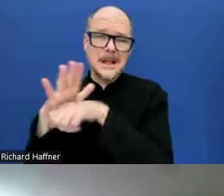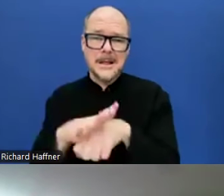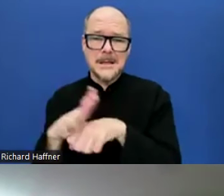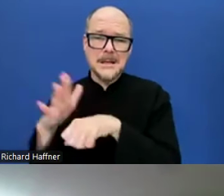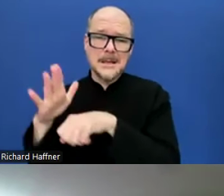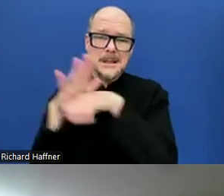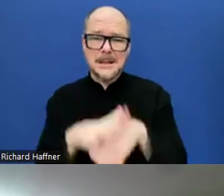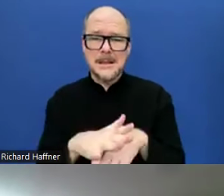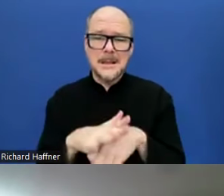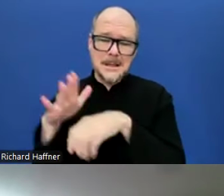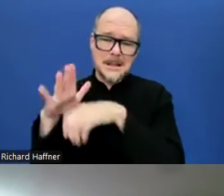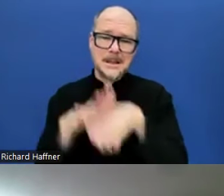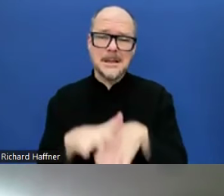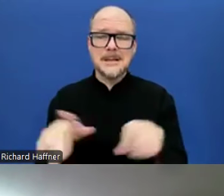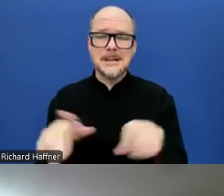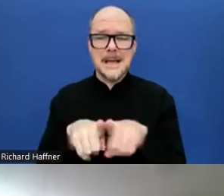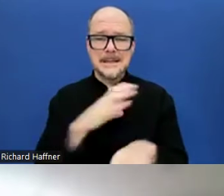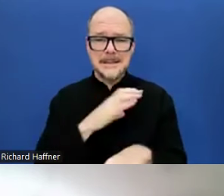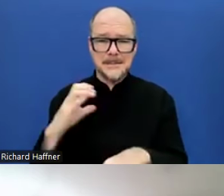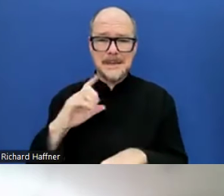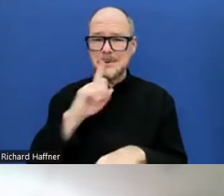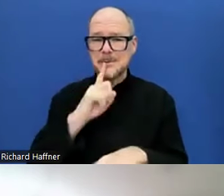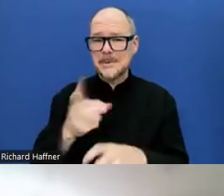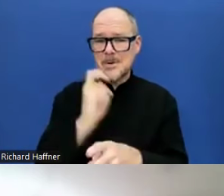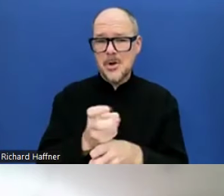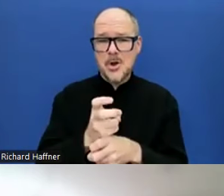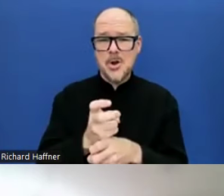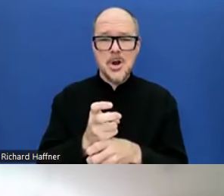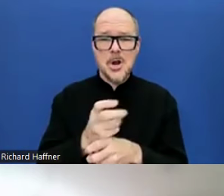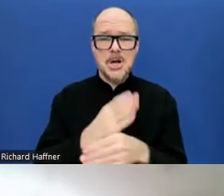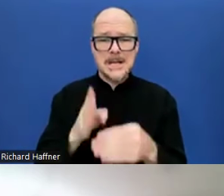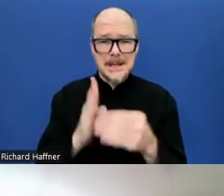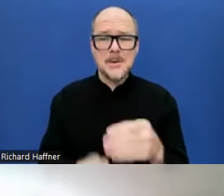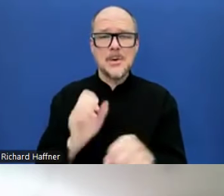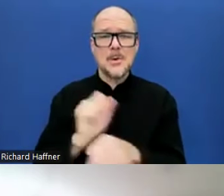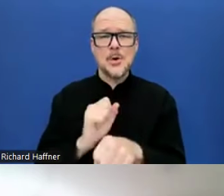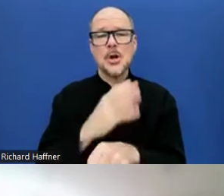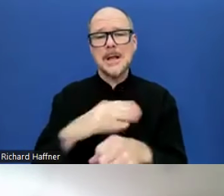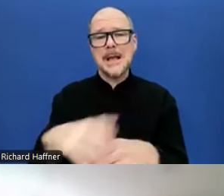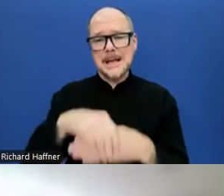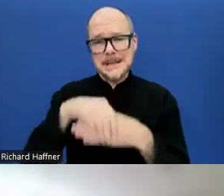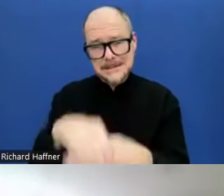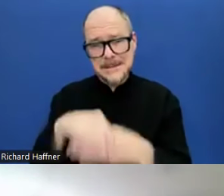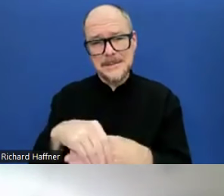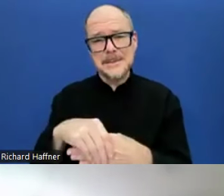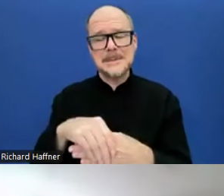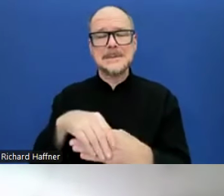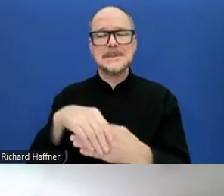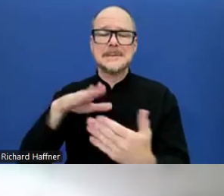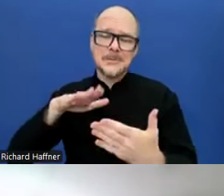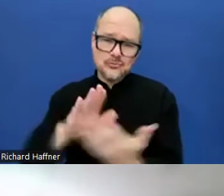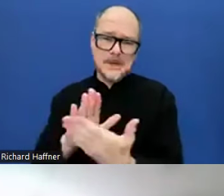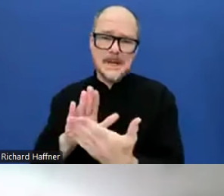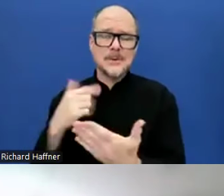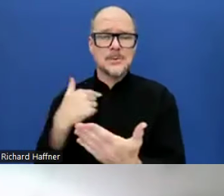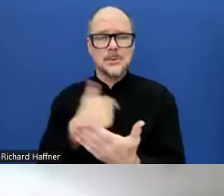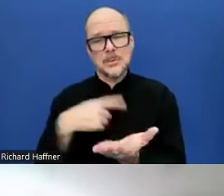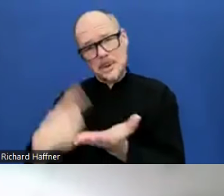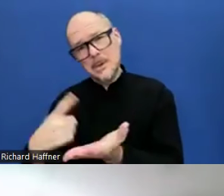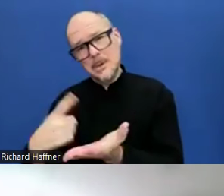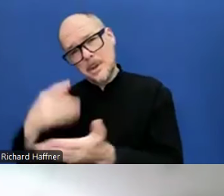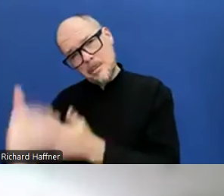committee, and how it's really hard to get work done and get substance addressed when we keep talking about